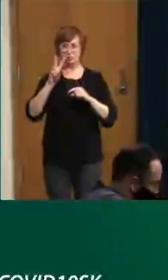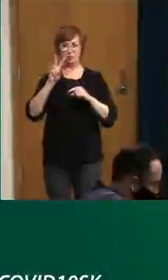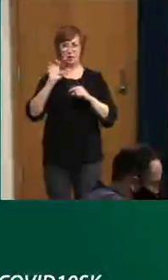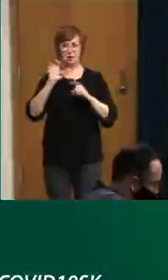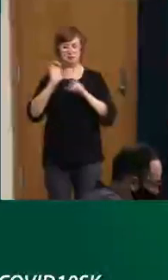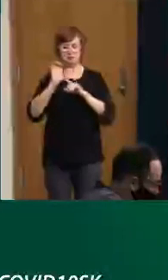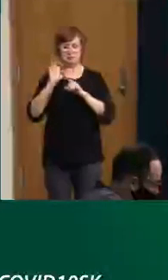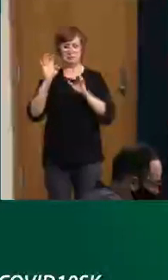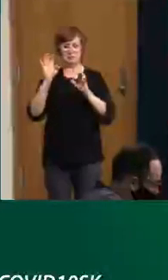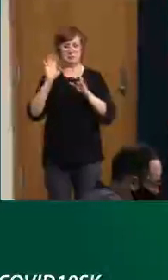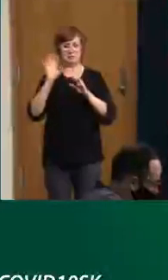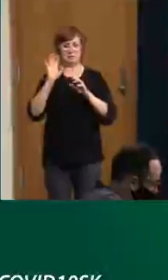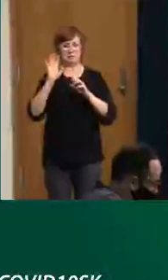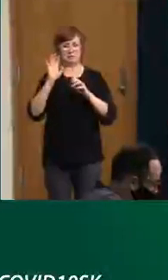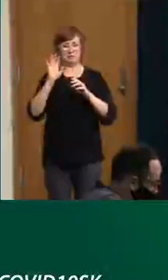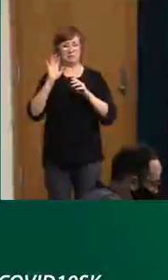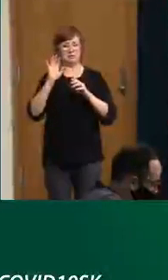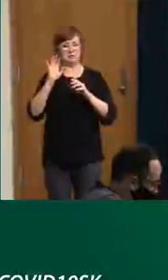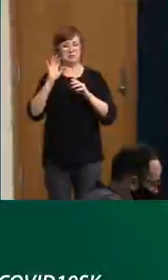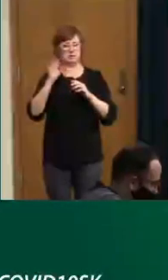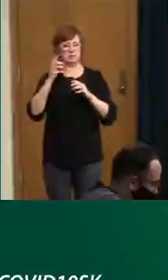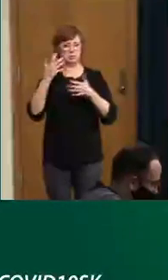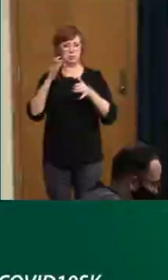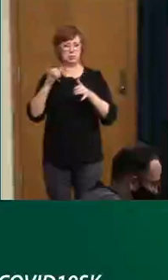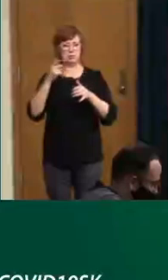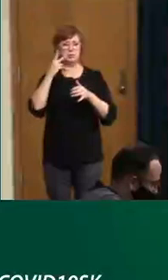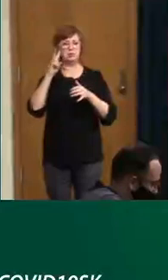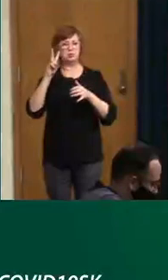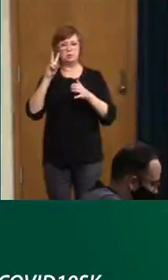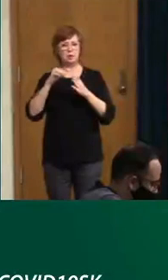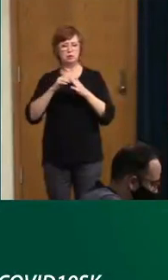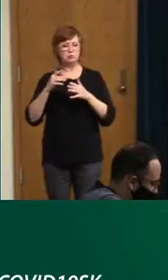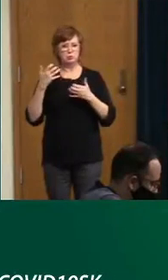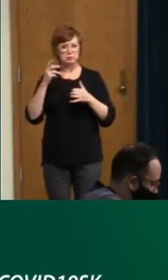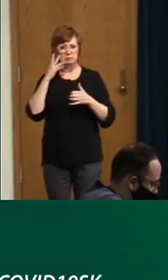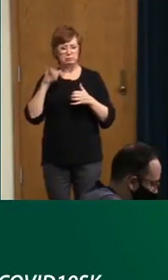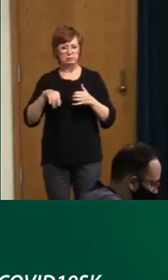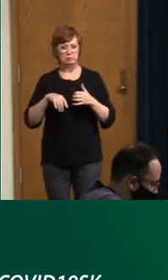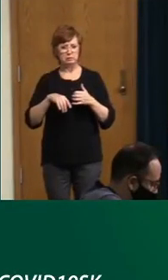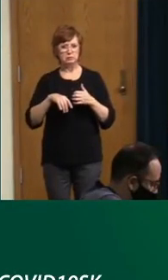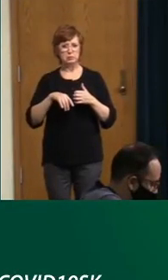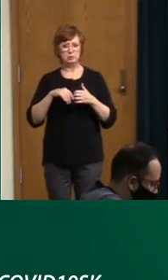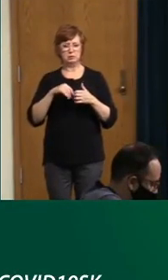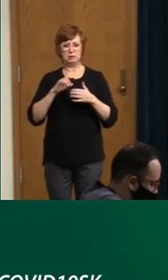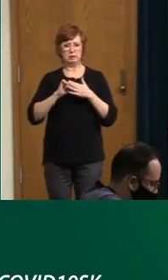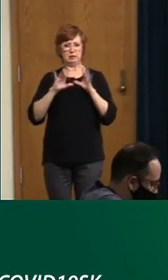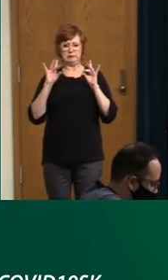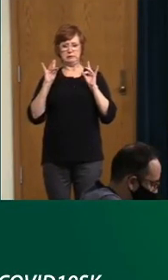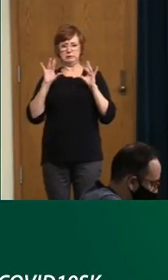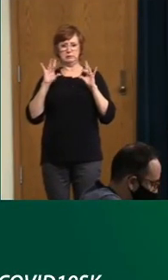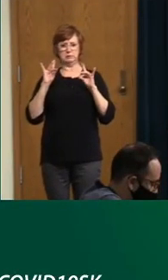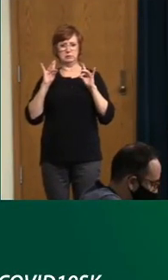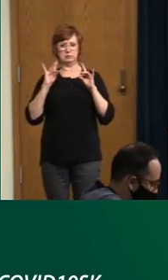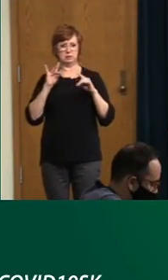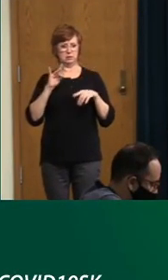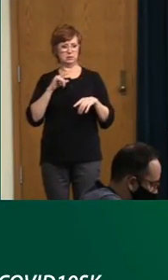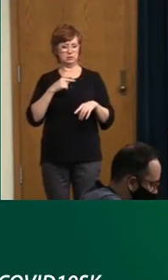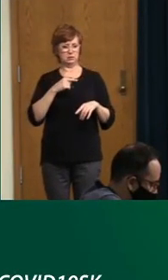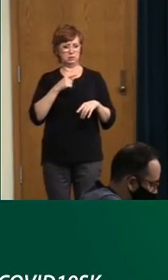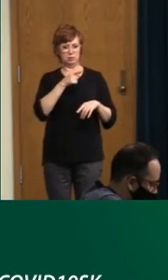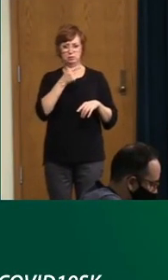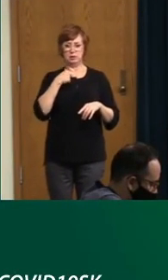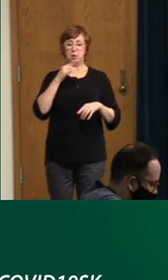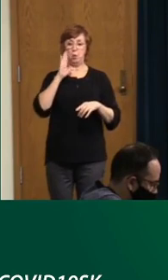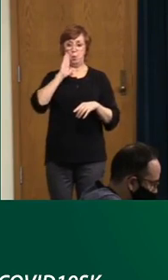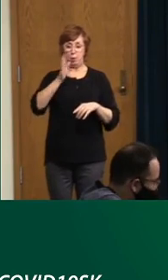Well, I would counter with that this is what you say will happen. I say that this is what could